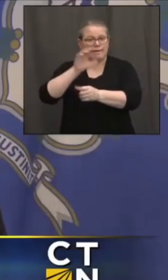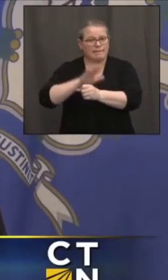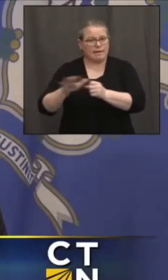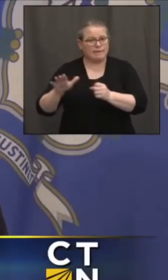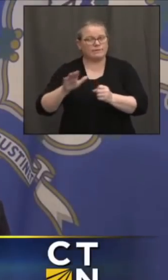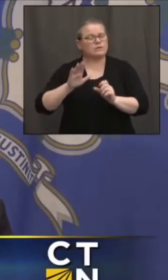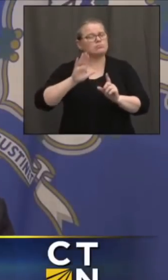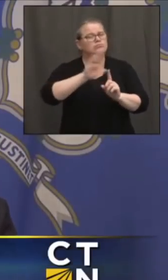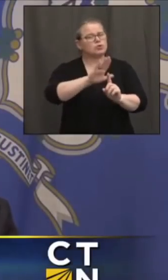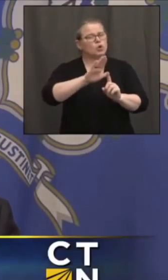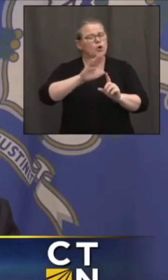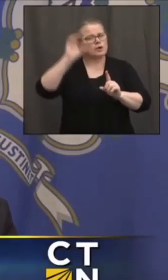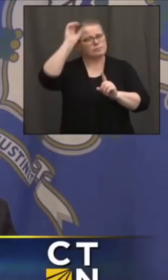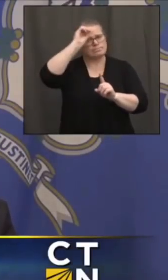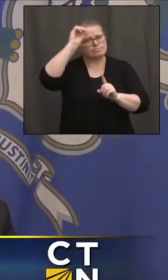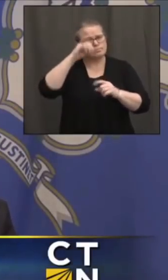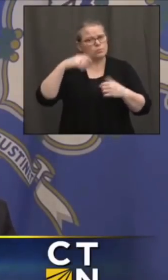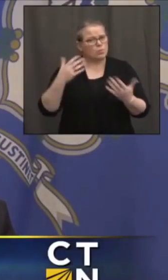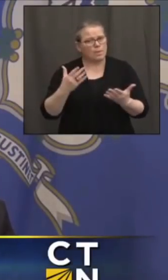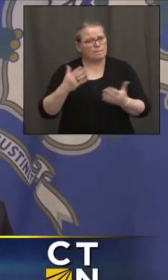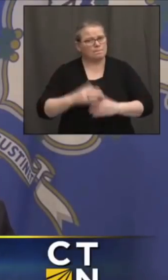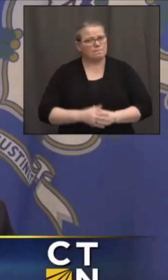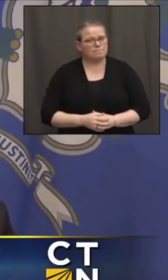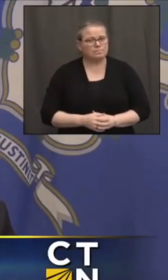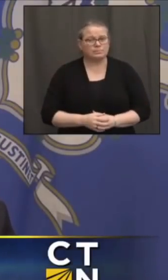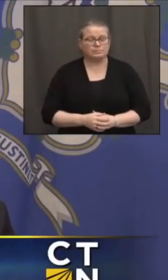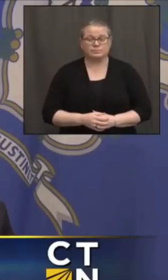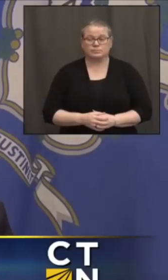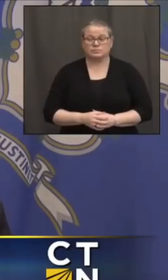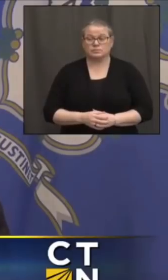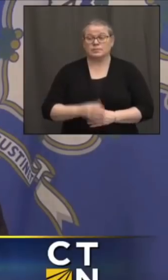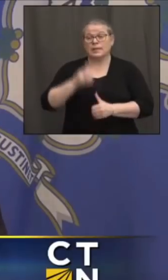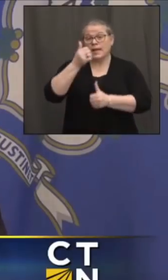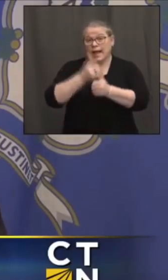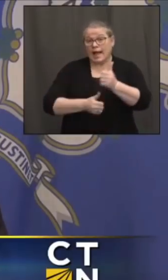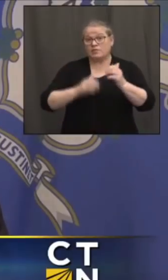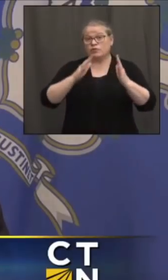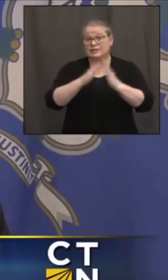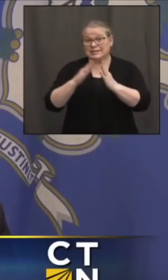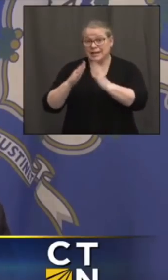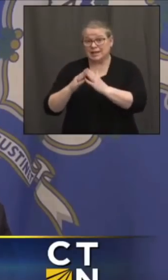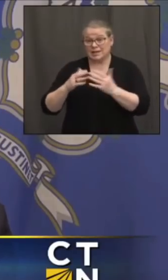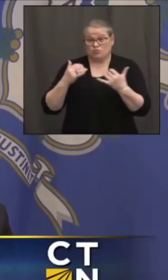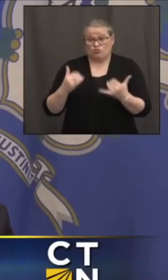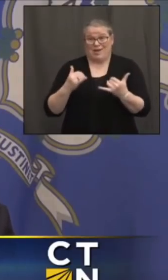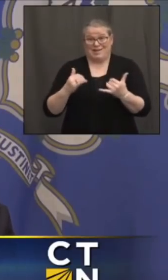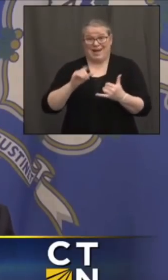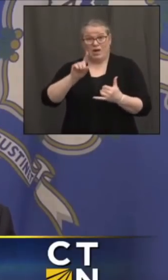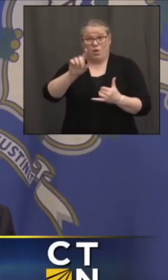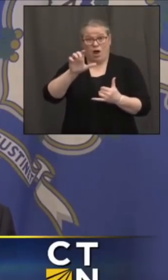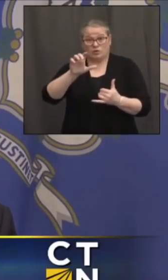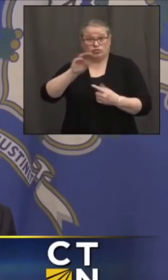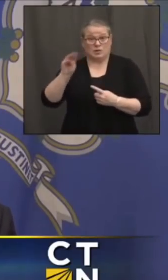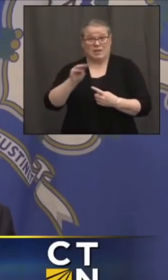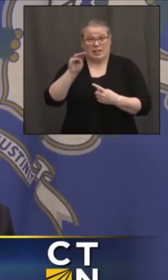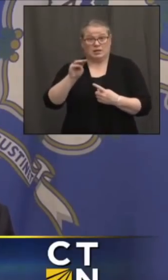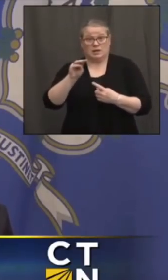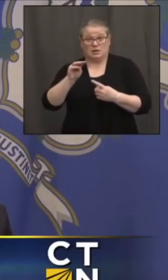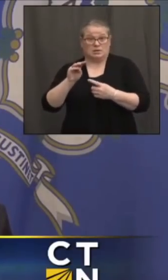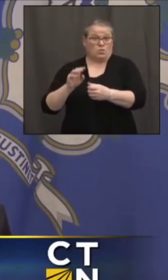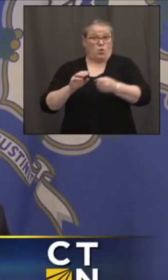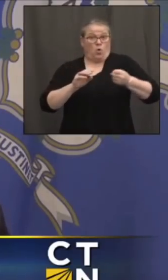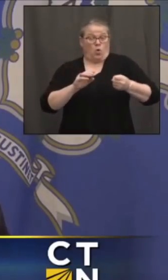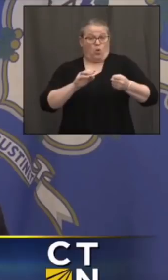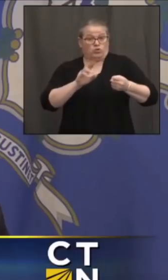that? Every city, we got $100 million set aside right now for our distressed cities on top of